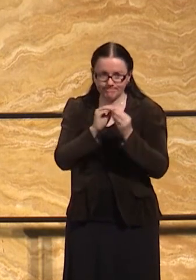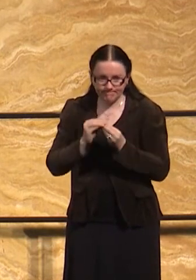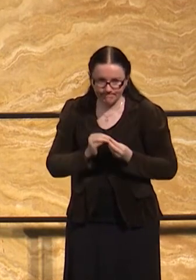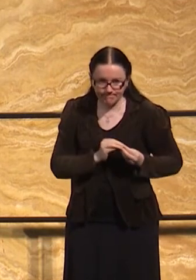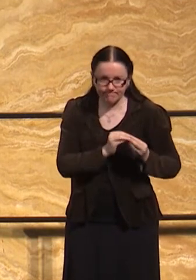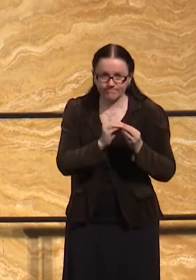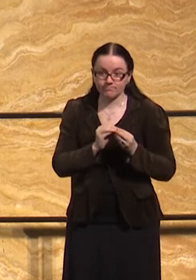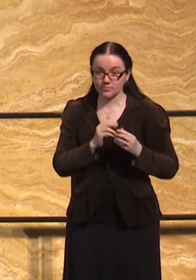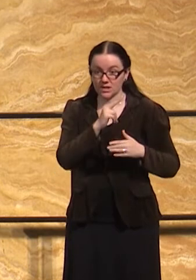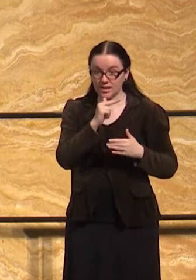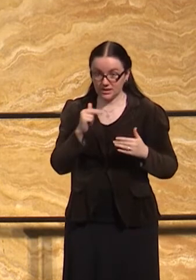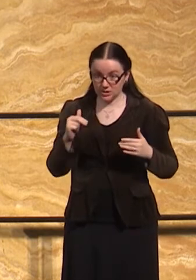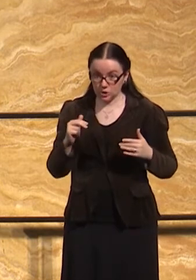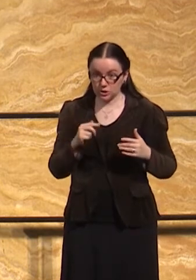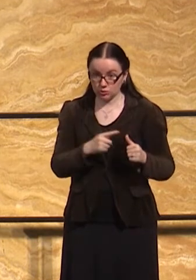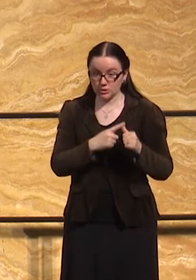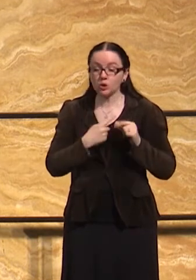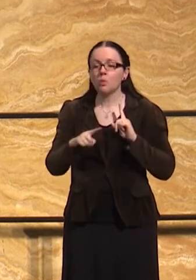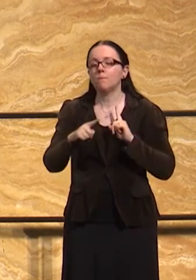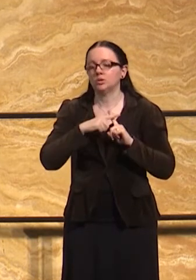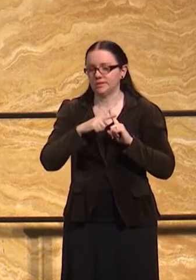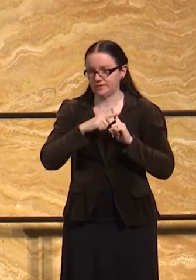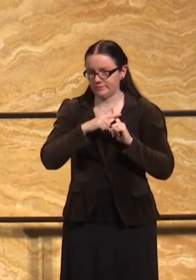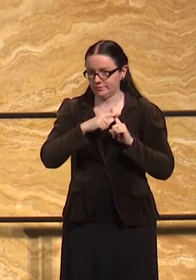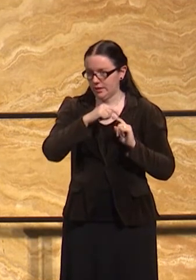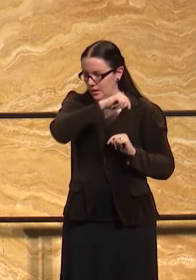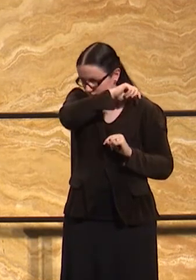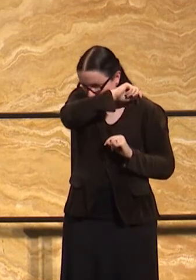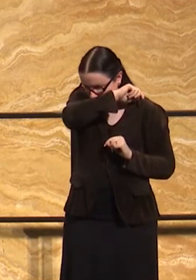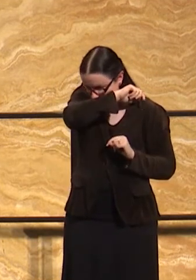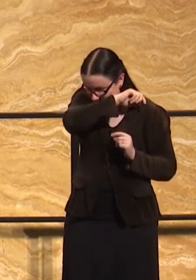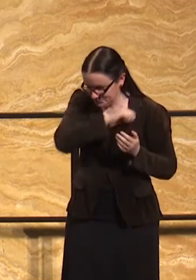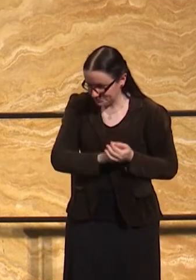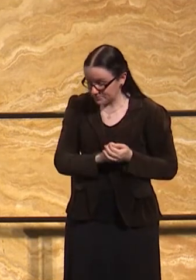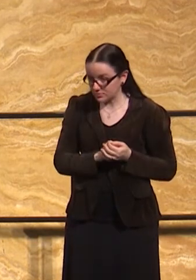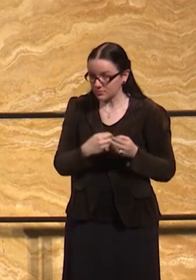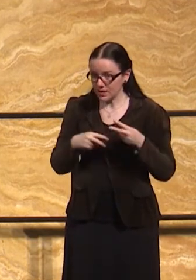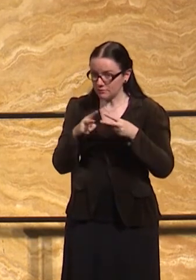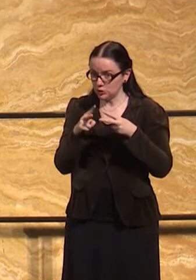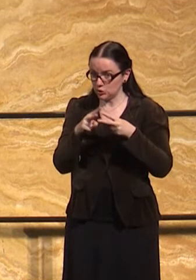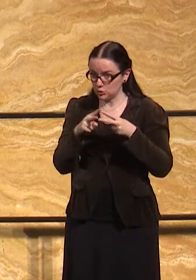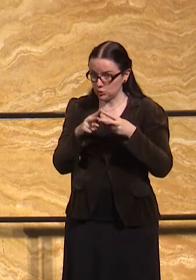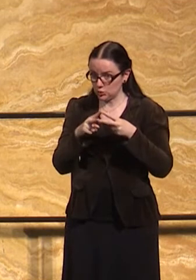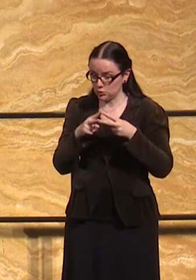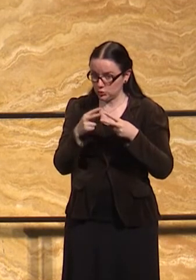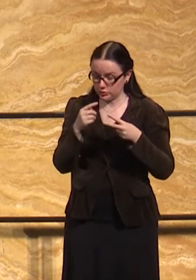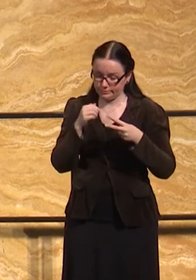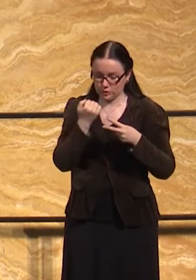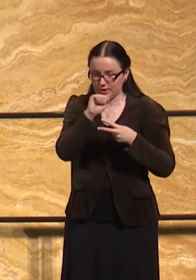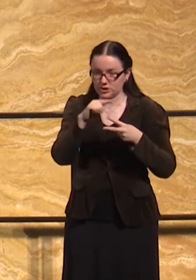Indonesia responded positively also. So we work on two tracks. One, national